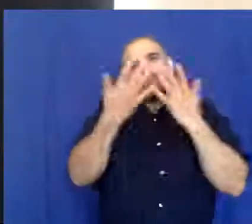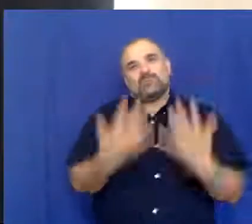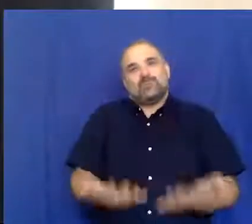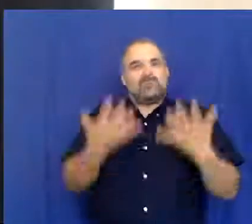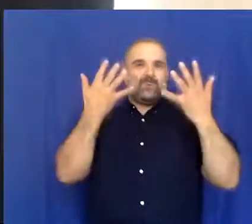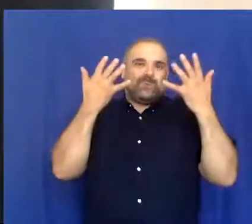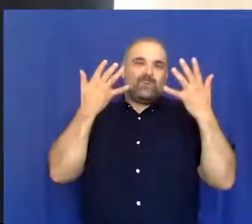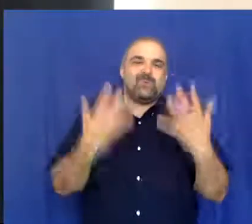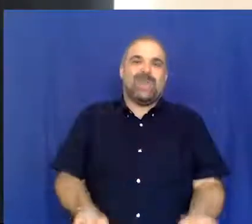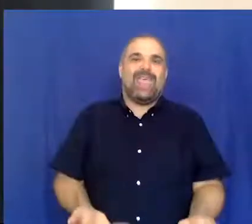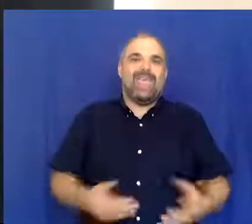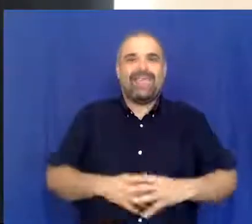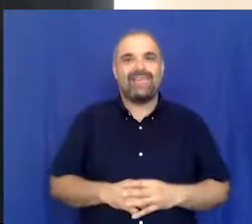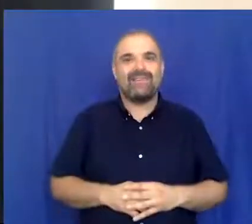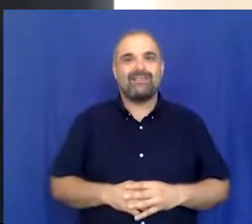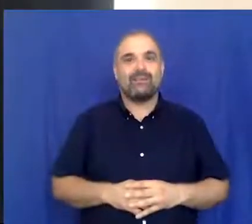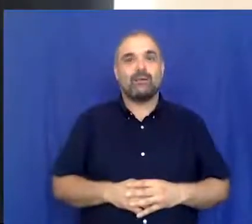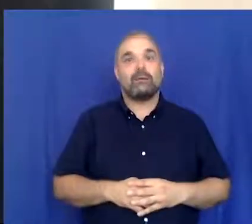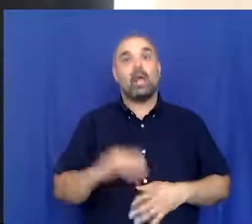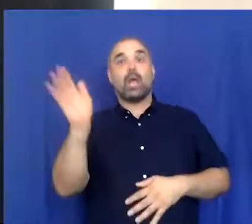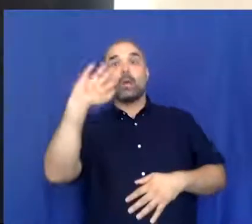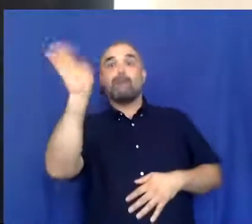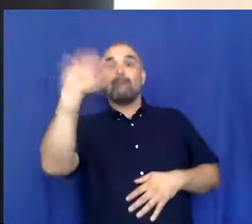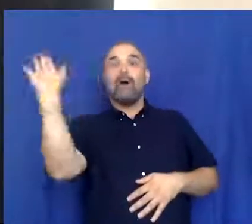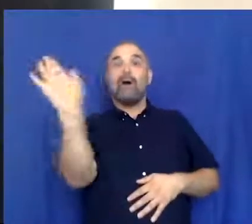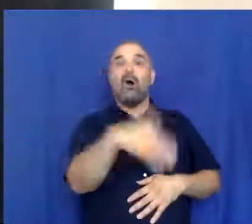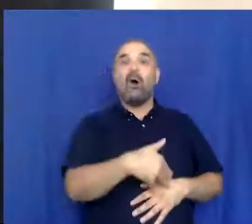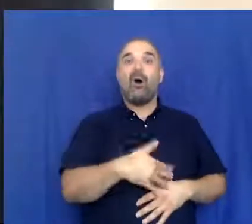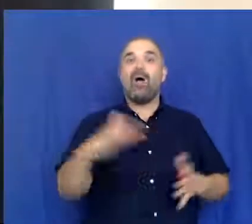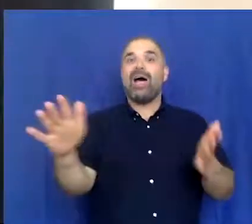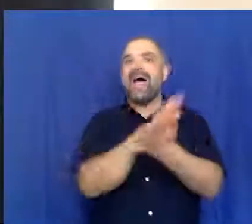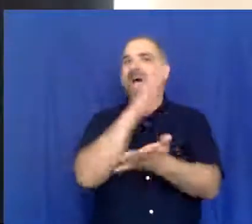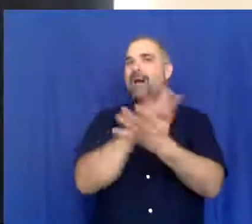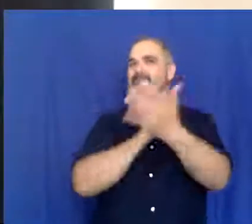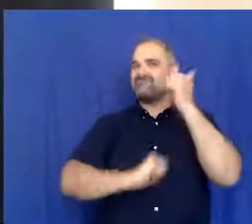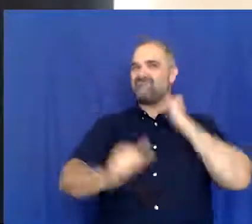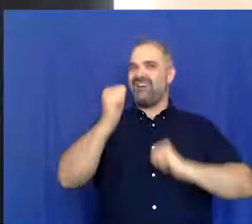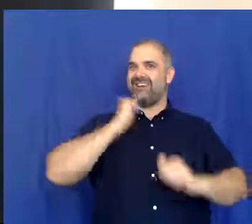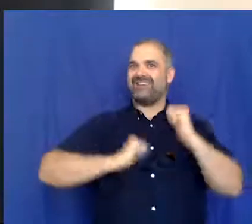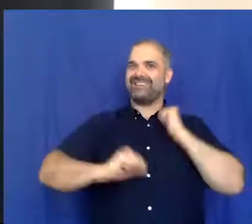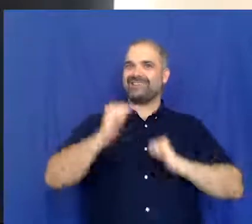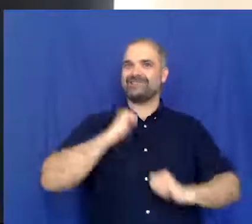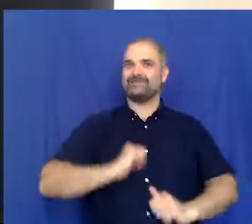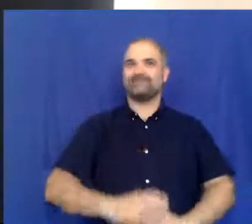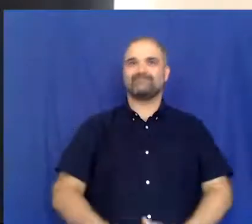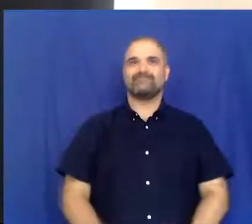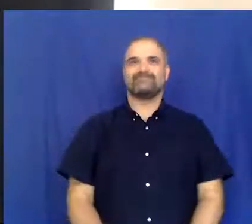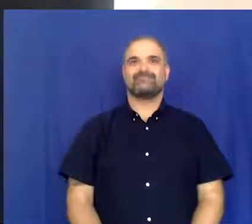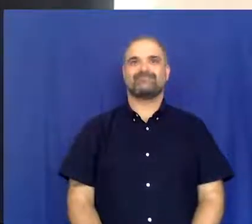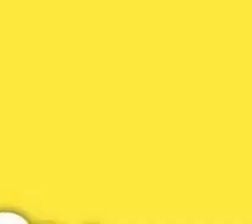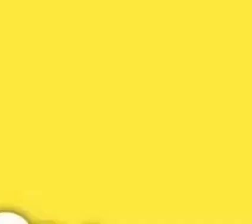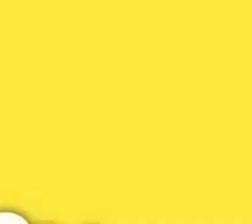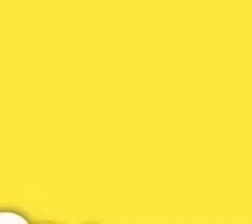had lots of fun today. Goodbye everyone and happy Pride.